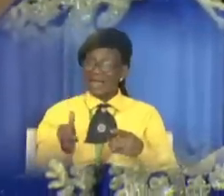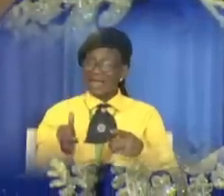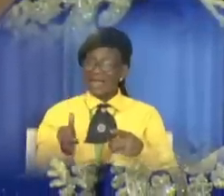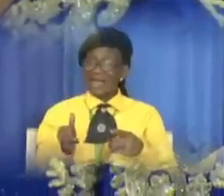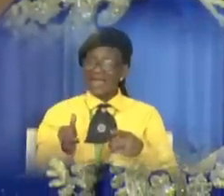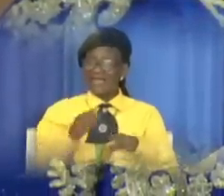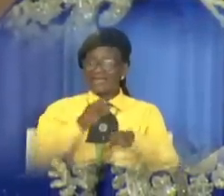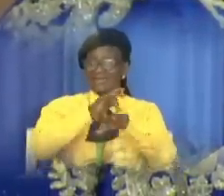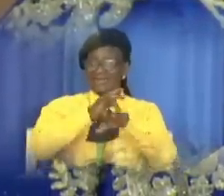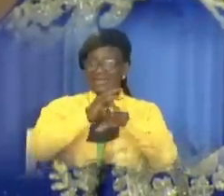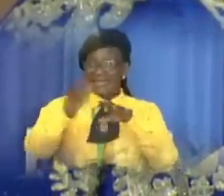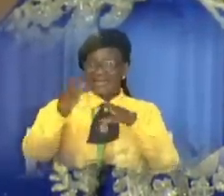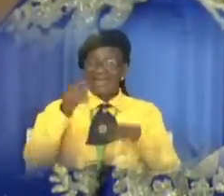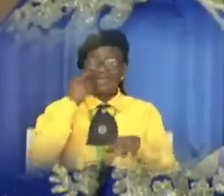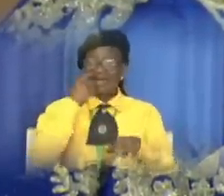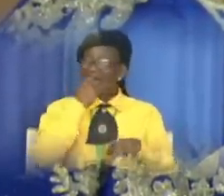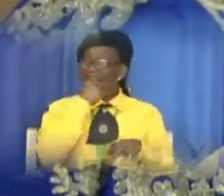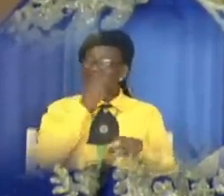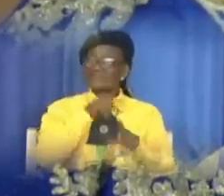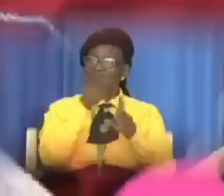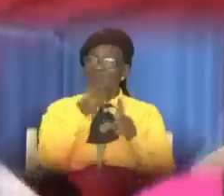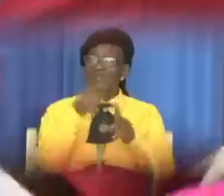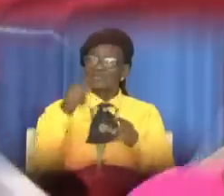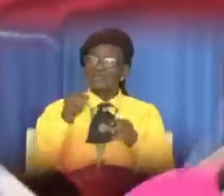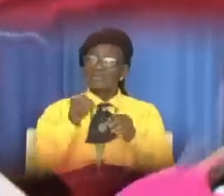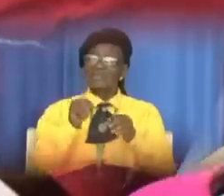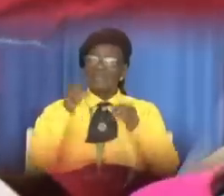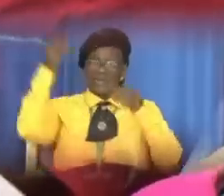When the light of God shines for you,